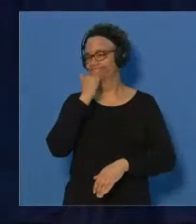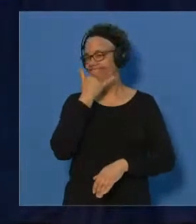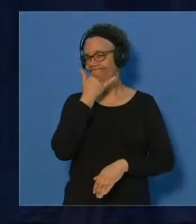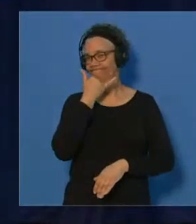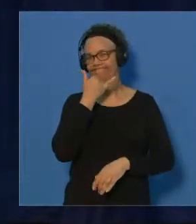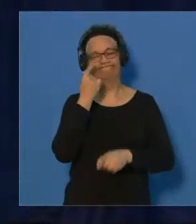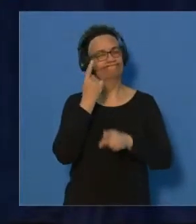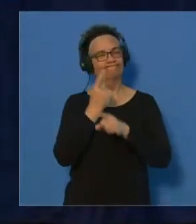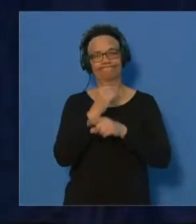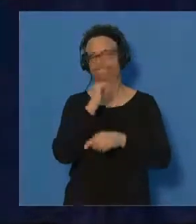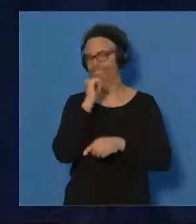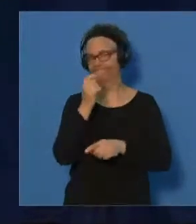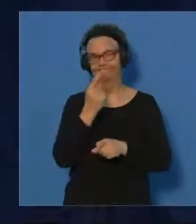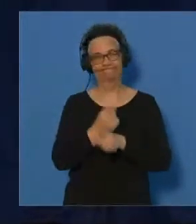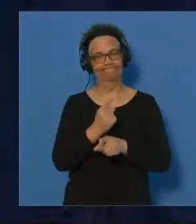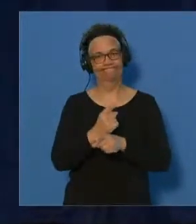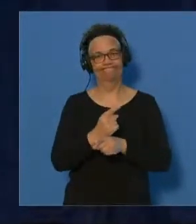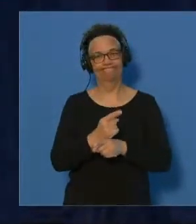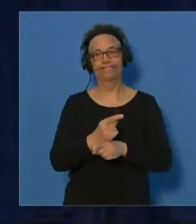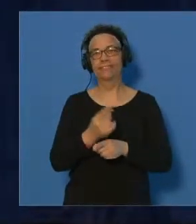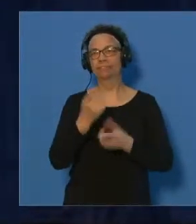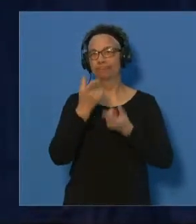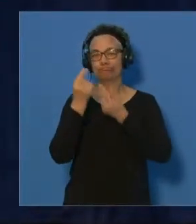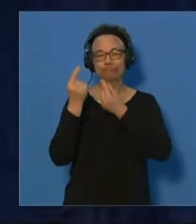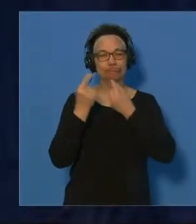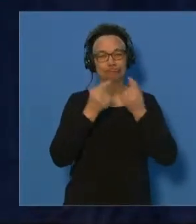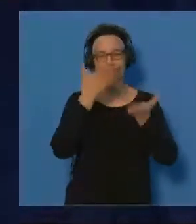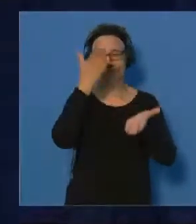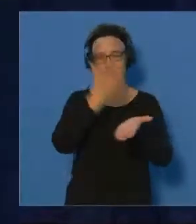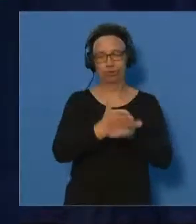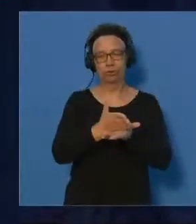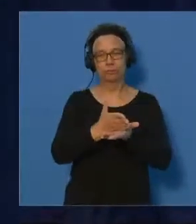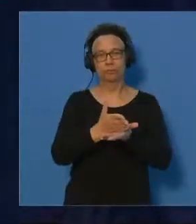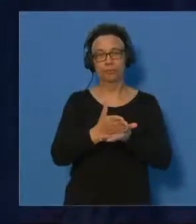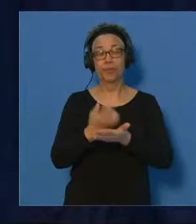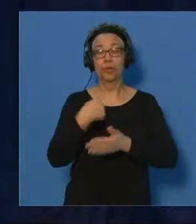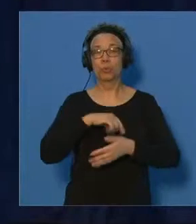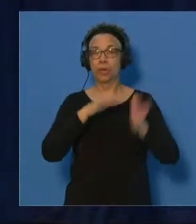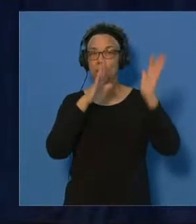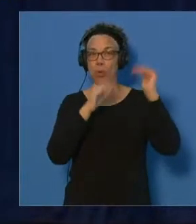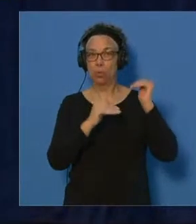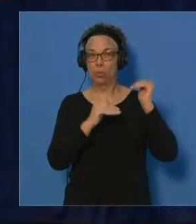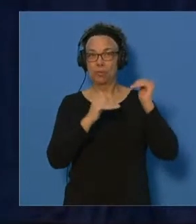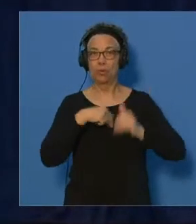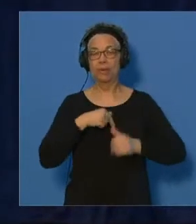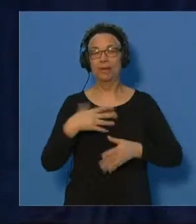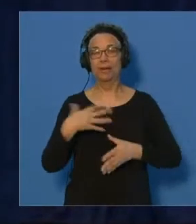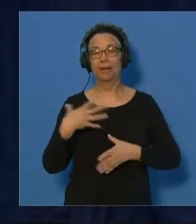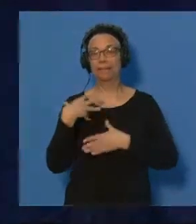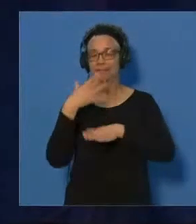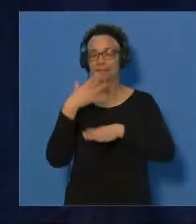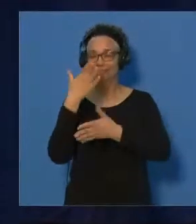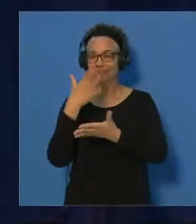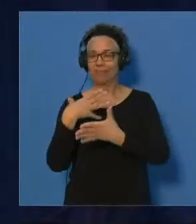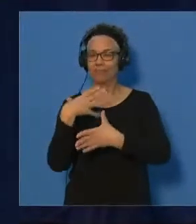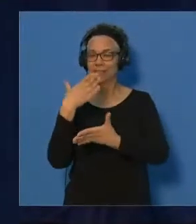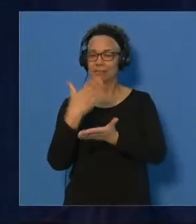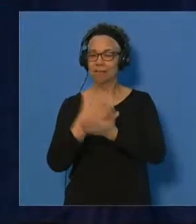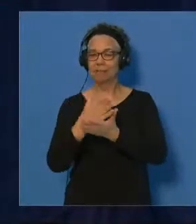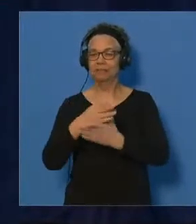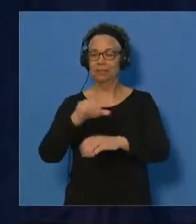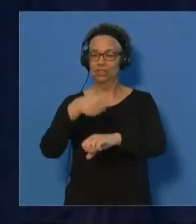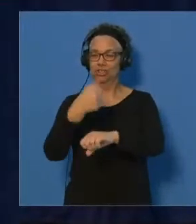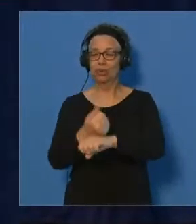case, and let that rumor die tonight. We have every hope and expectation that we can emerge from shelter in place on May